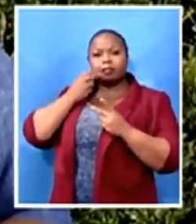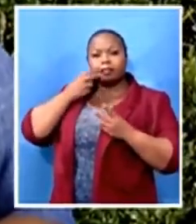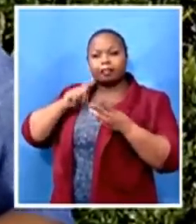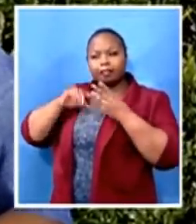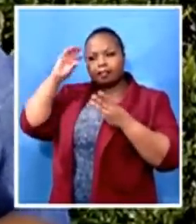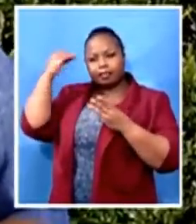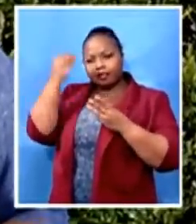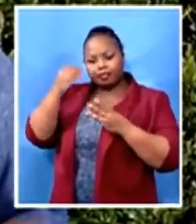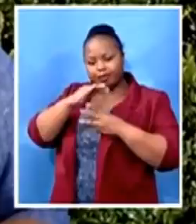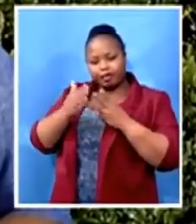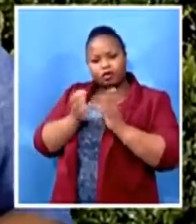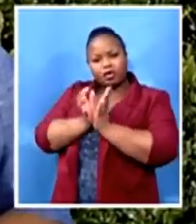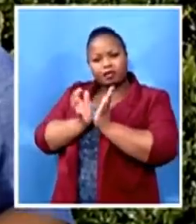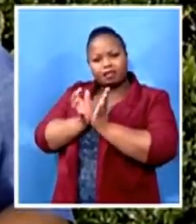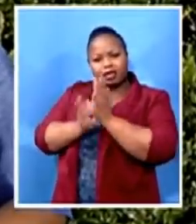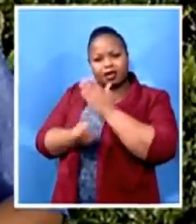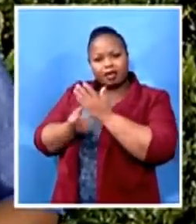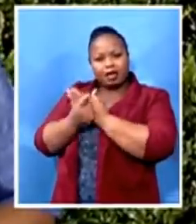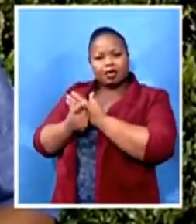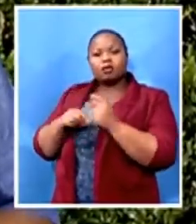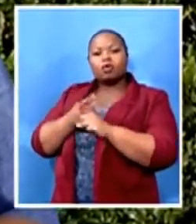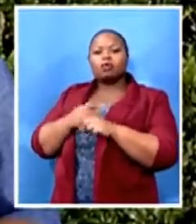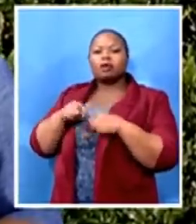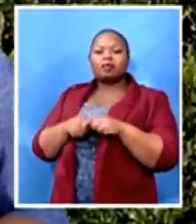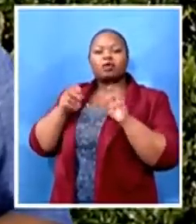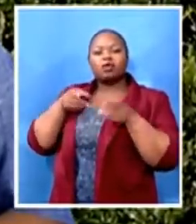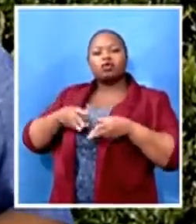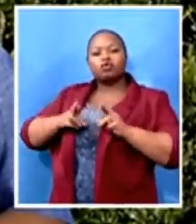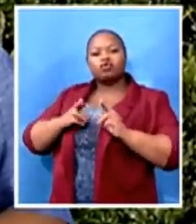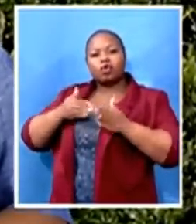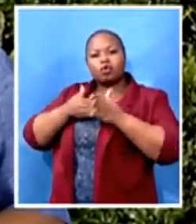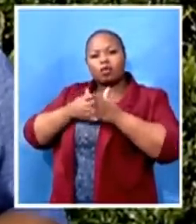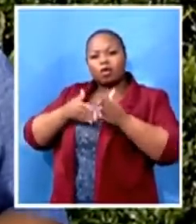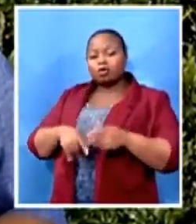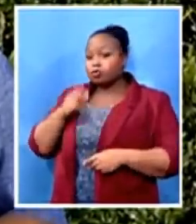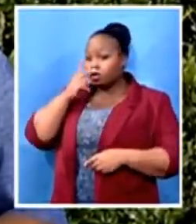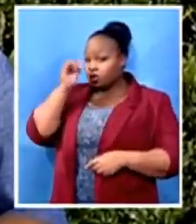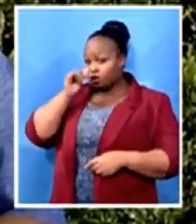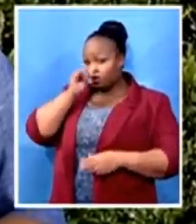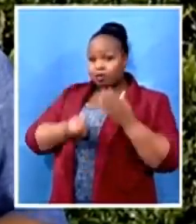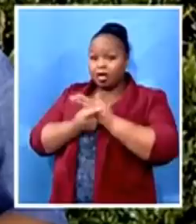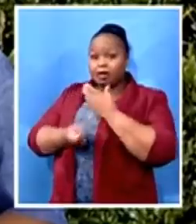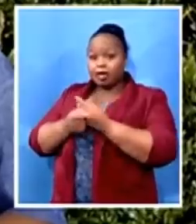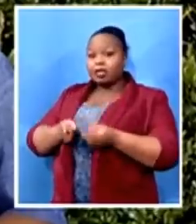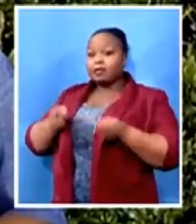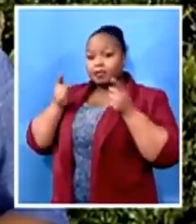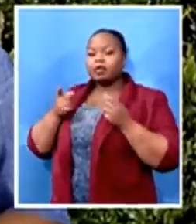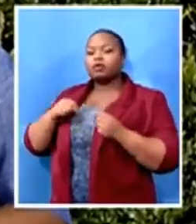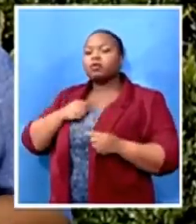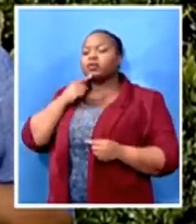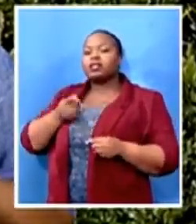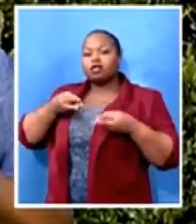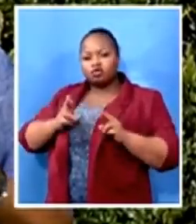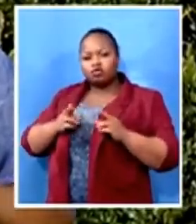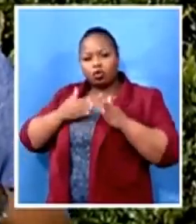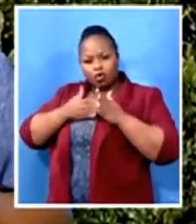doing roadblocks, and we are seeing also a lot of criminality around that. So we're saying roadblocks will continue, screening must continue,